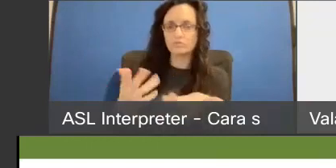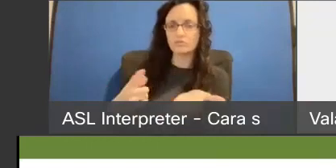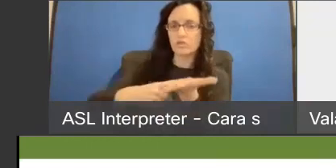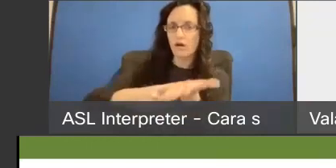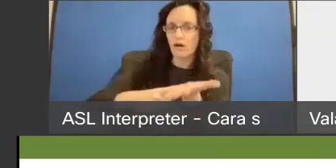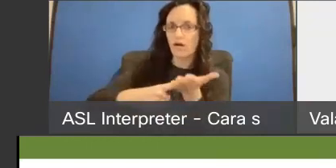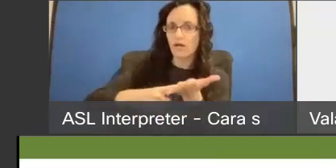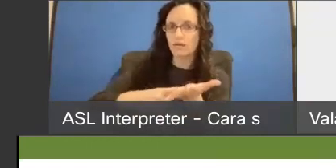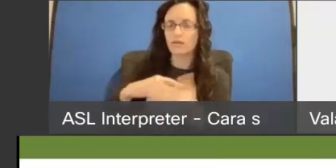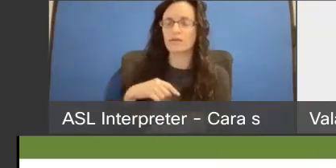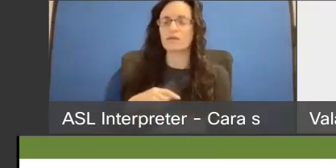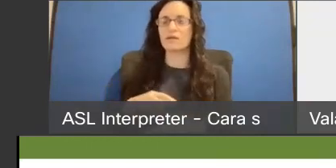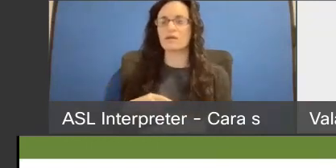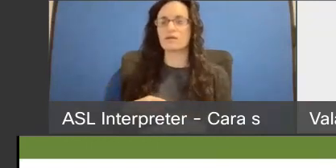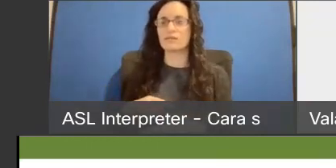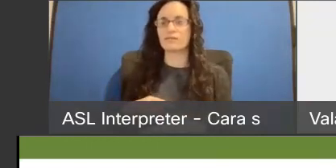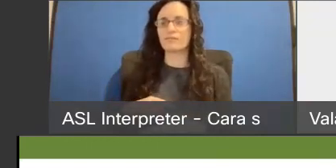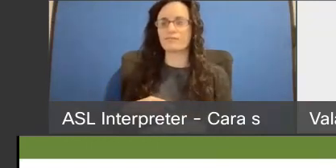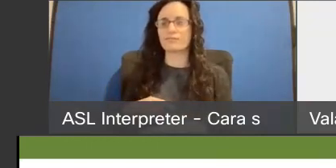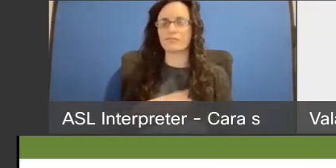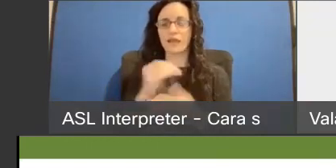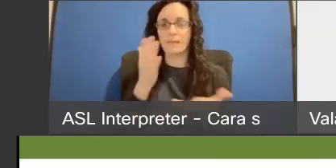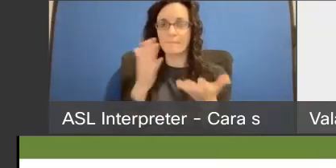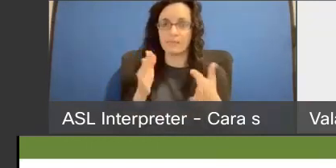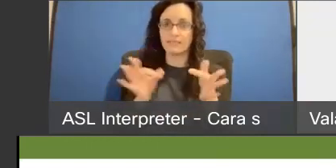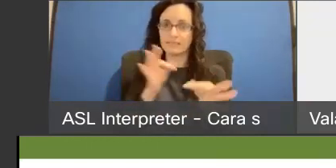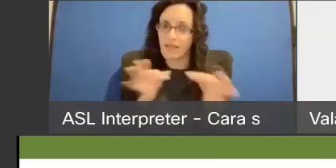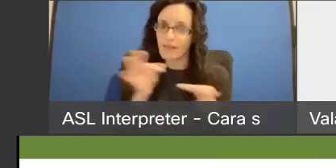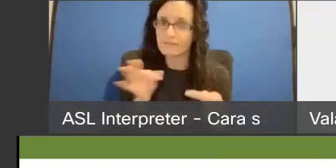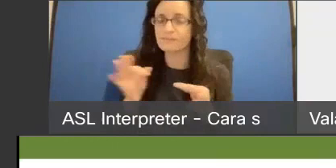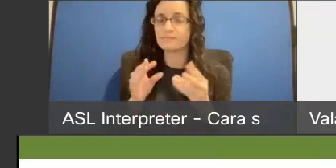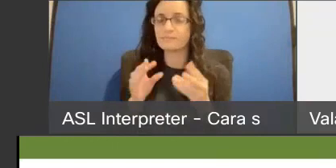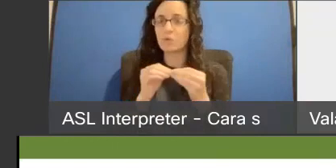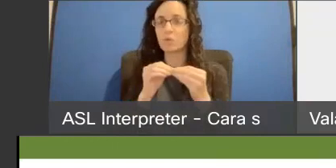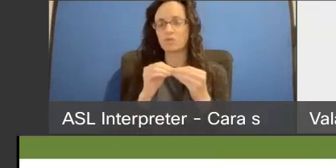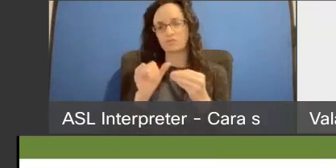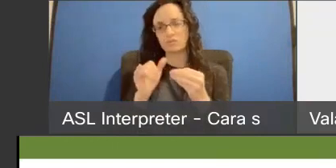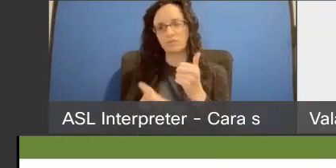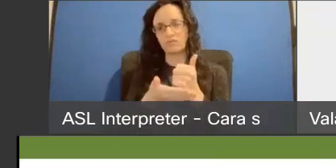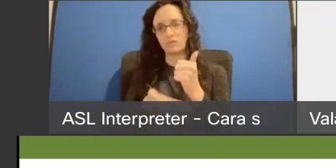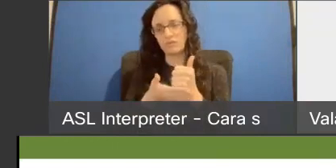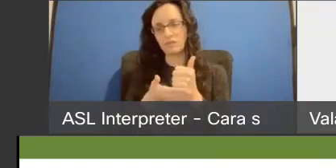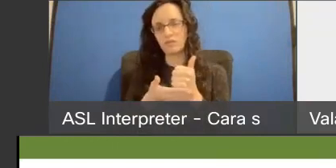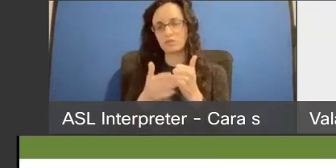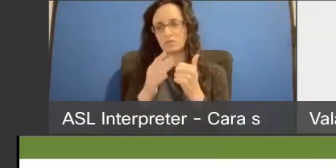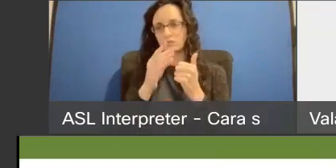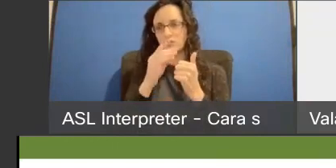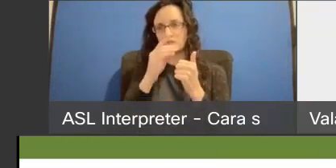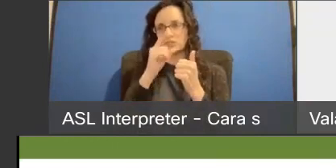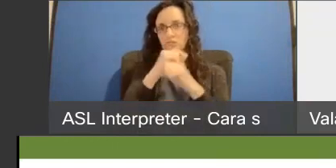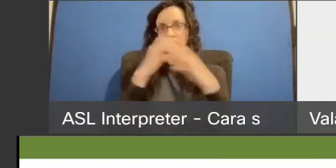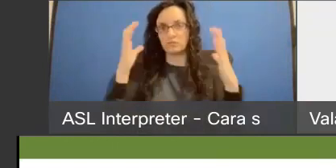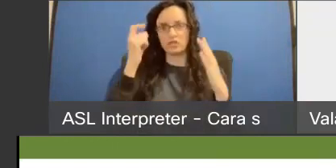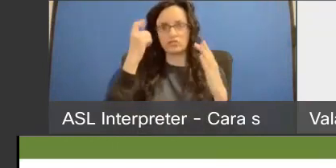and to be able to elaborate some more, I think is really important and helpful. Yeah, to get a sense of what's going on for